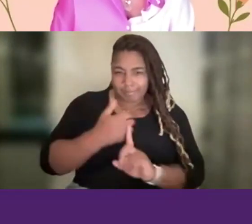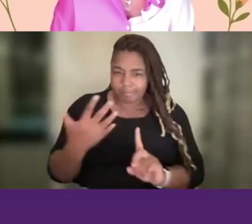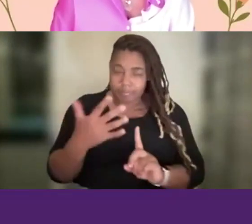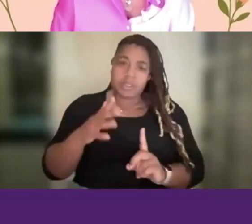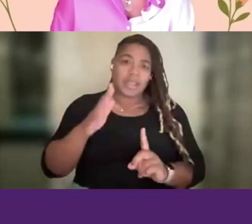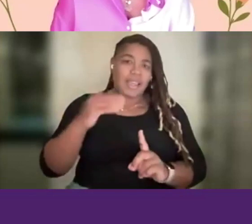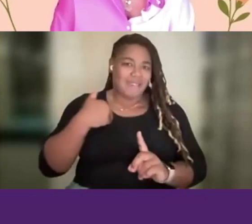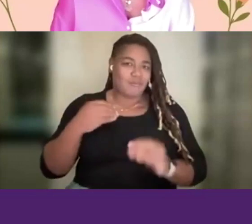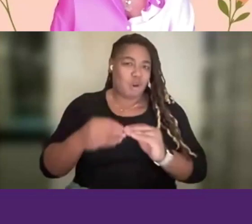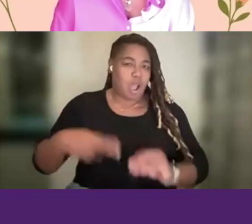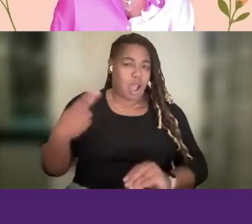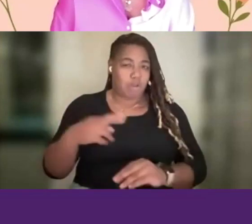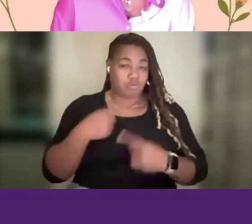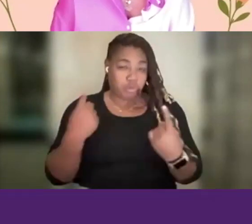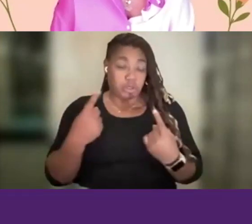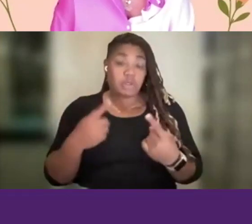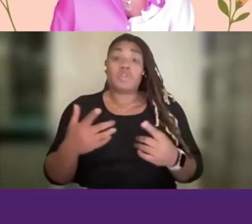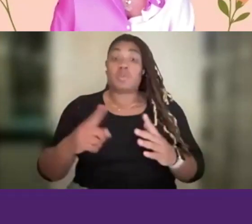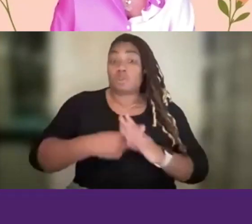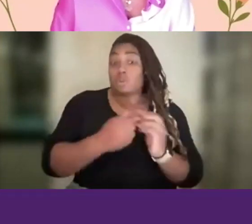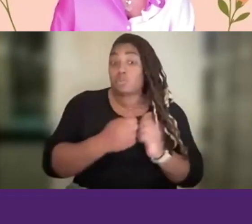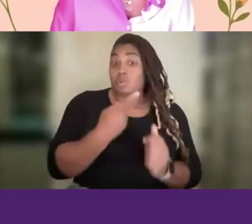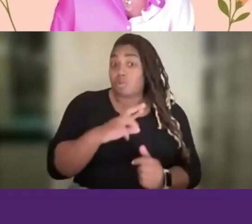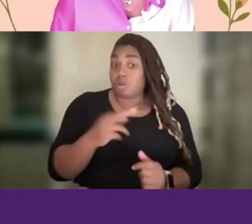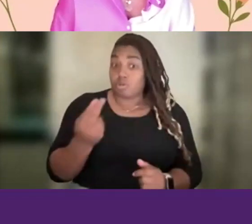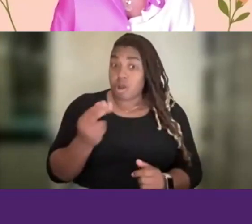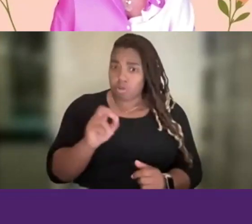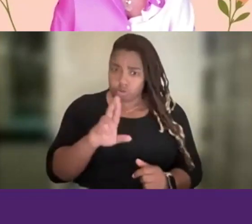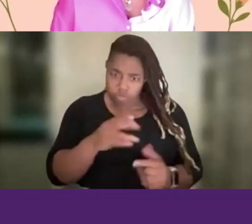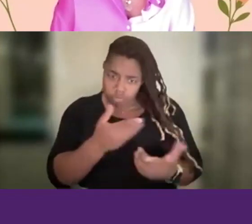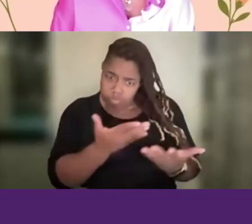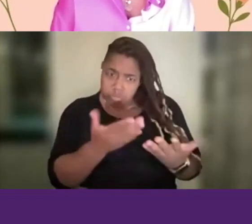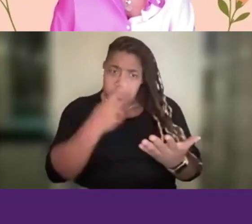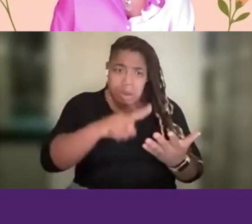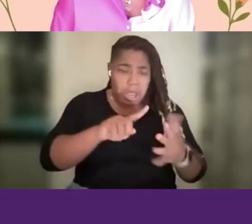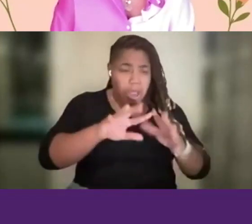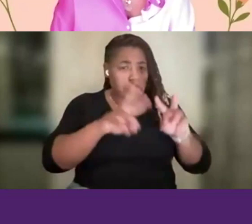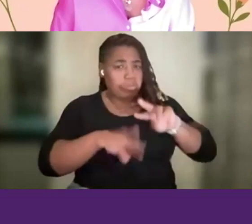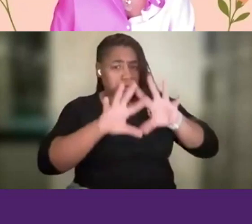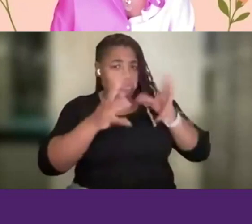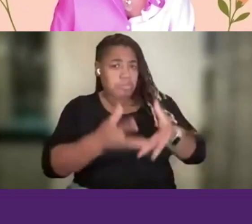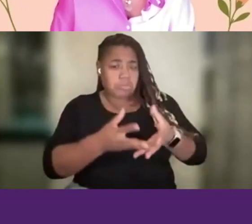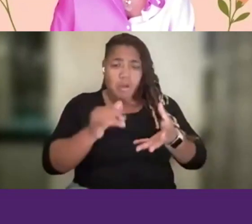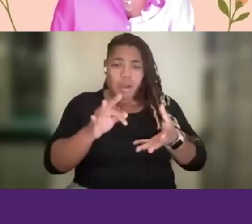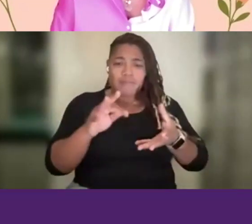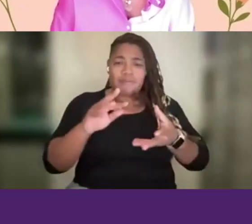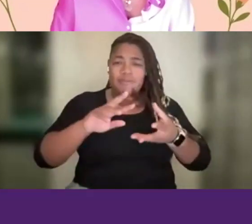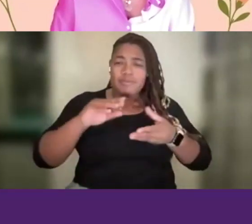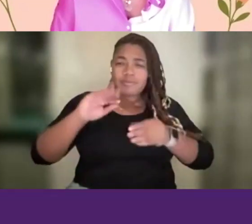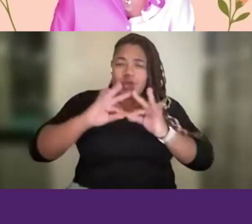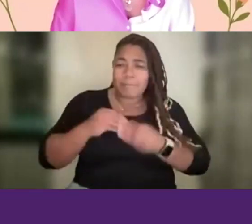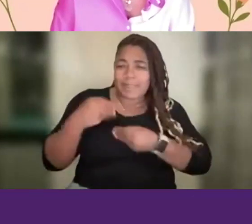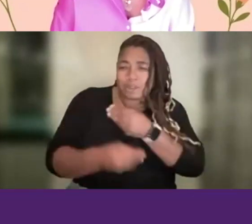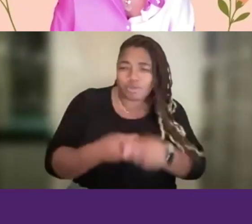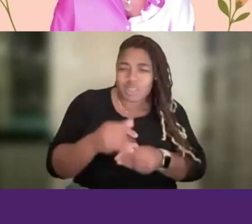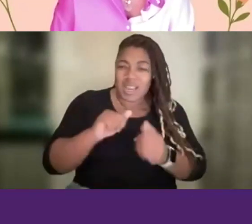want to start with Dr. Hauser again to give us an overview of how family history of breast cancer and genetics can affect an individual